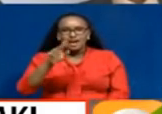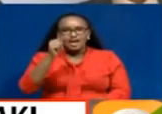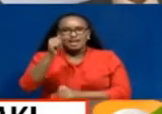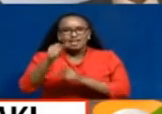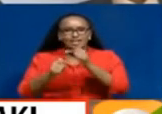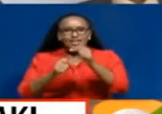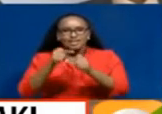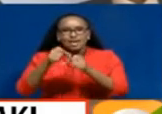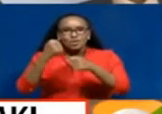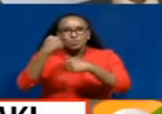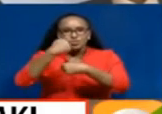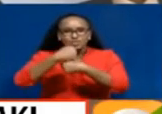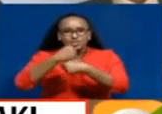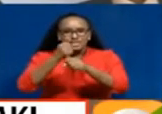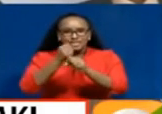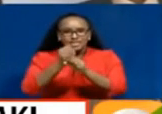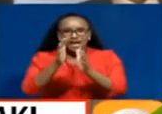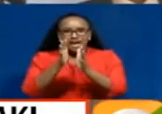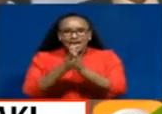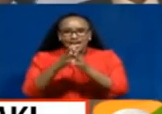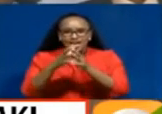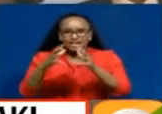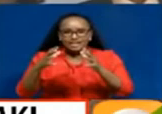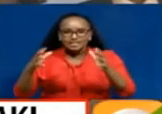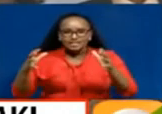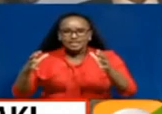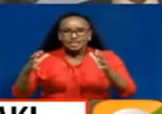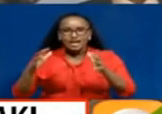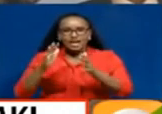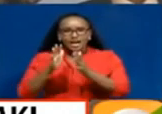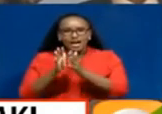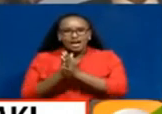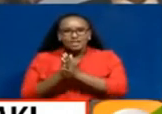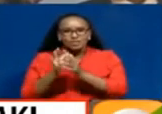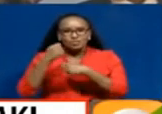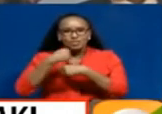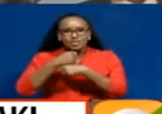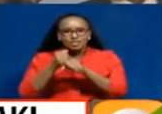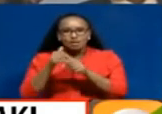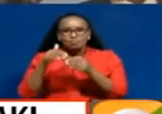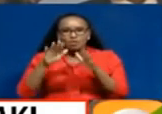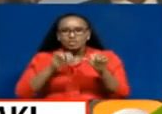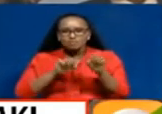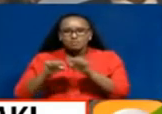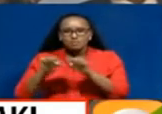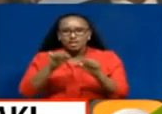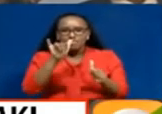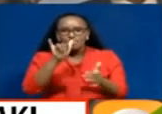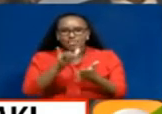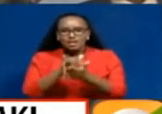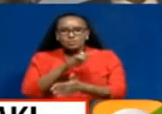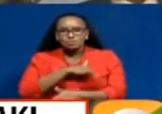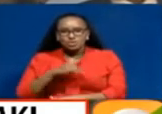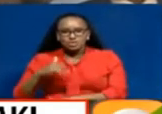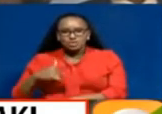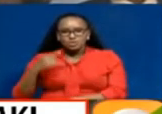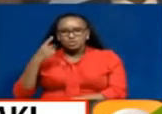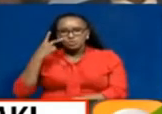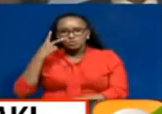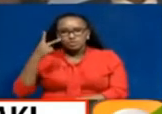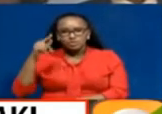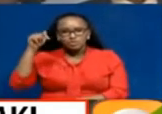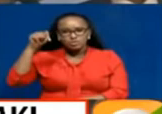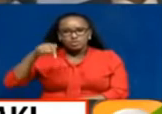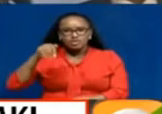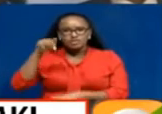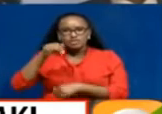the expansive and extensive and elaborate infrastructure that we see today in our